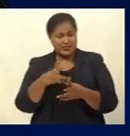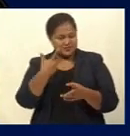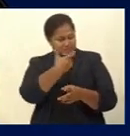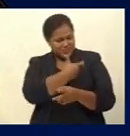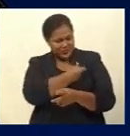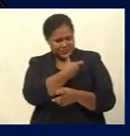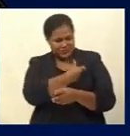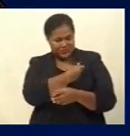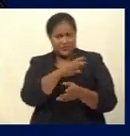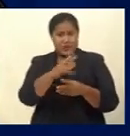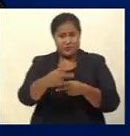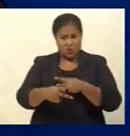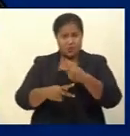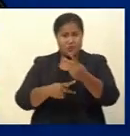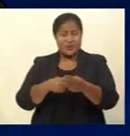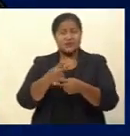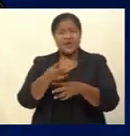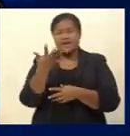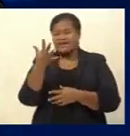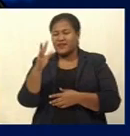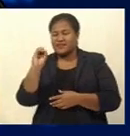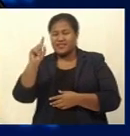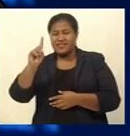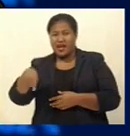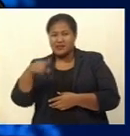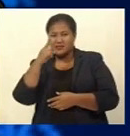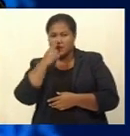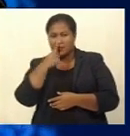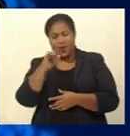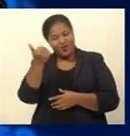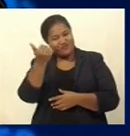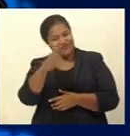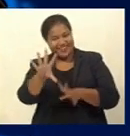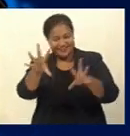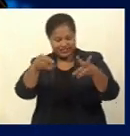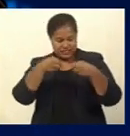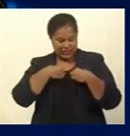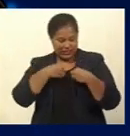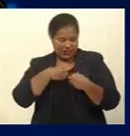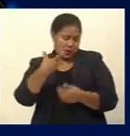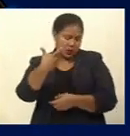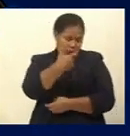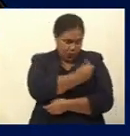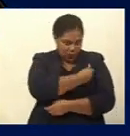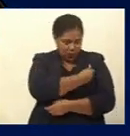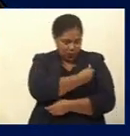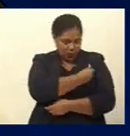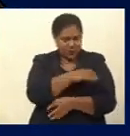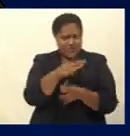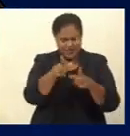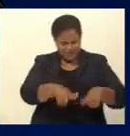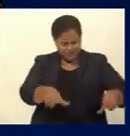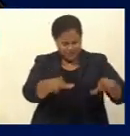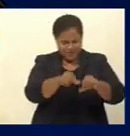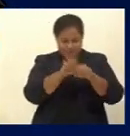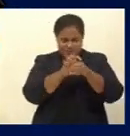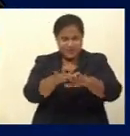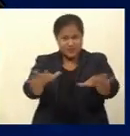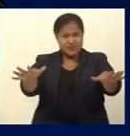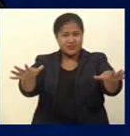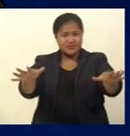front, with over 50,000 people receiving their first dose, the recent locally transmitted cases and